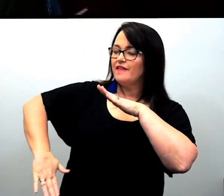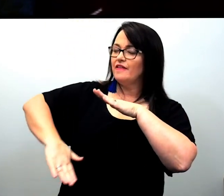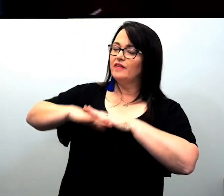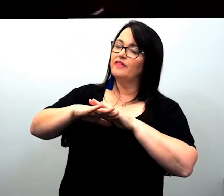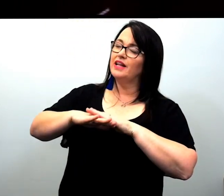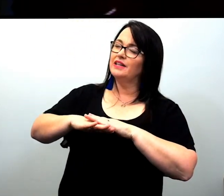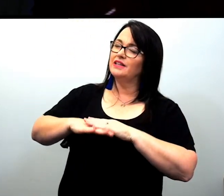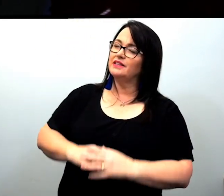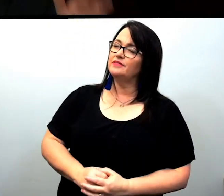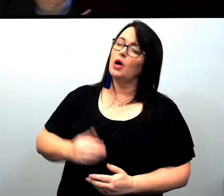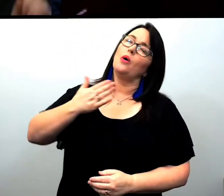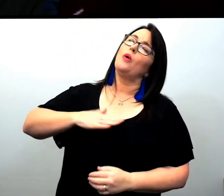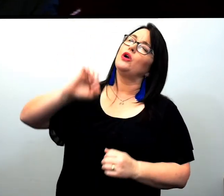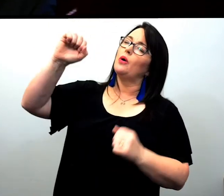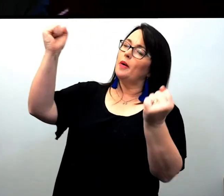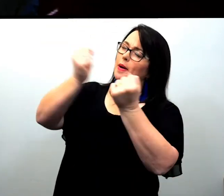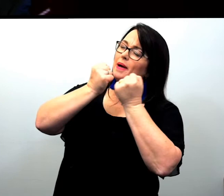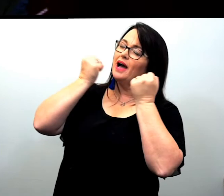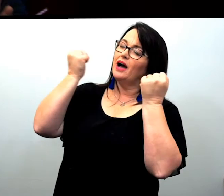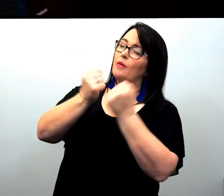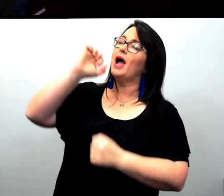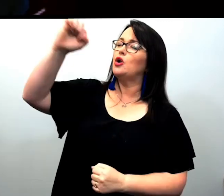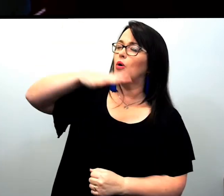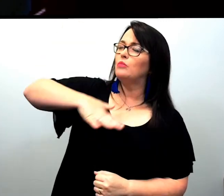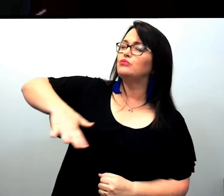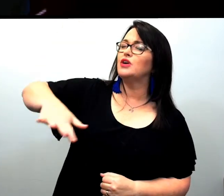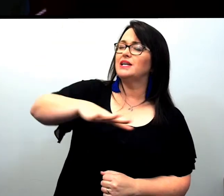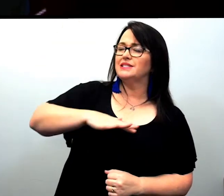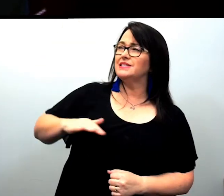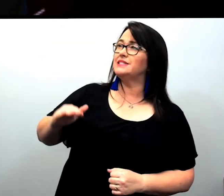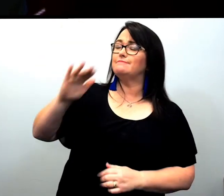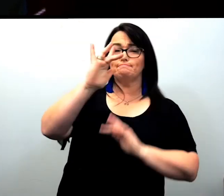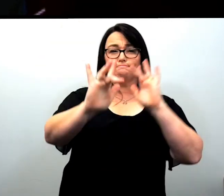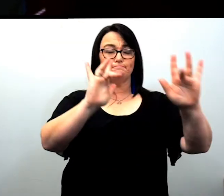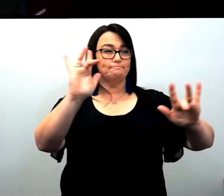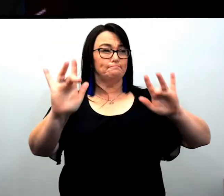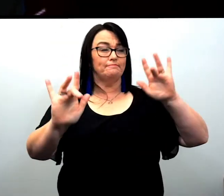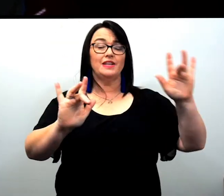your power and your presence come upon your people right now.